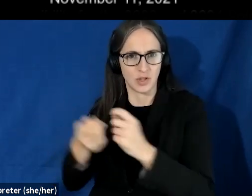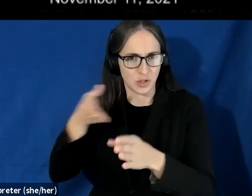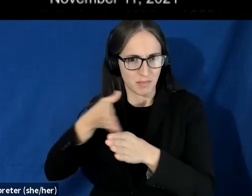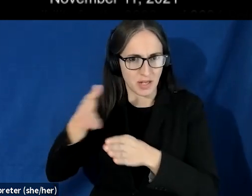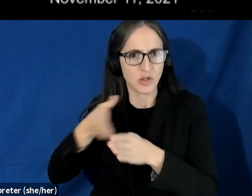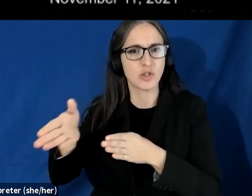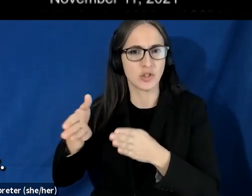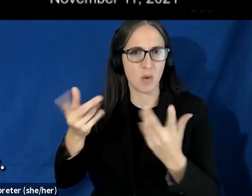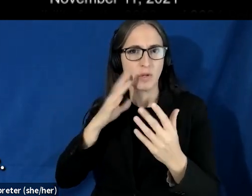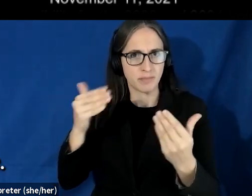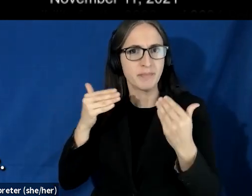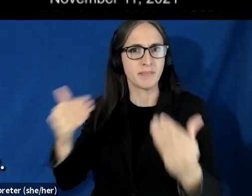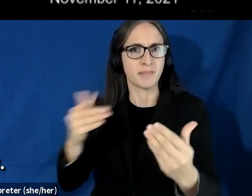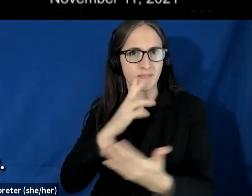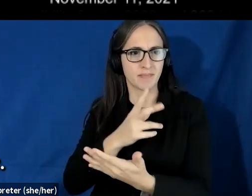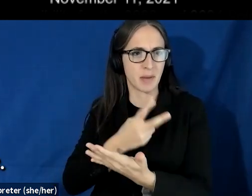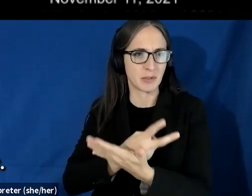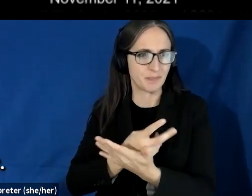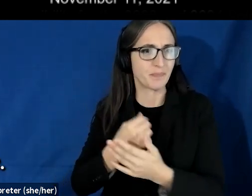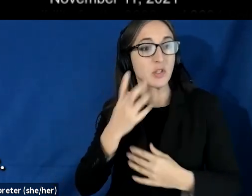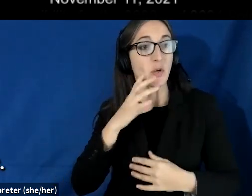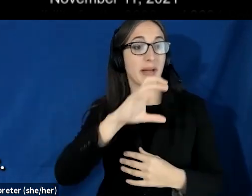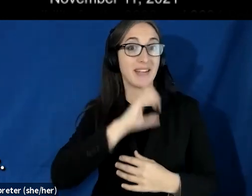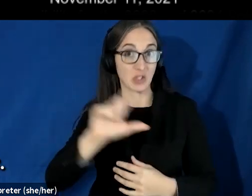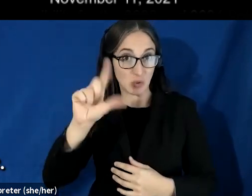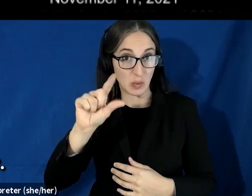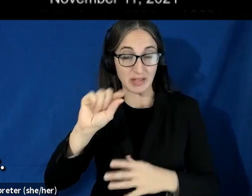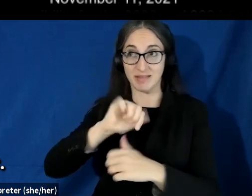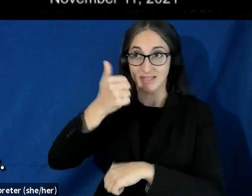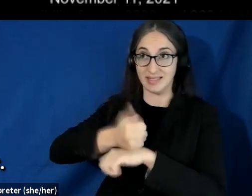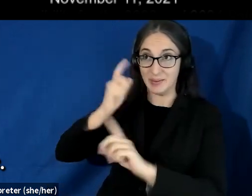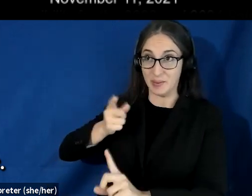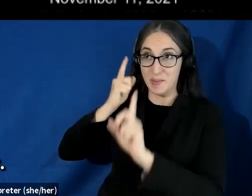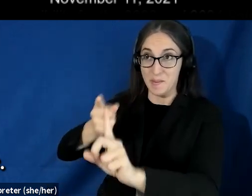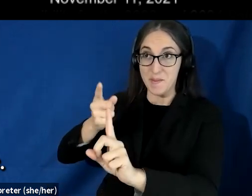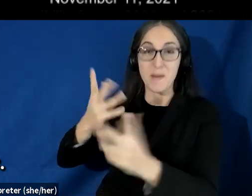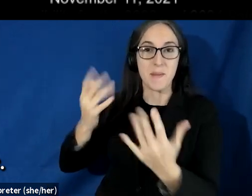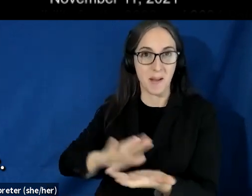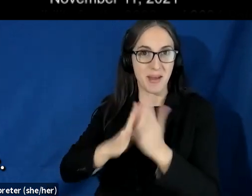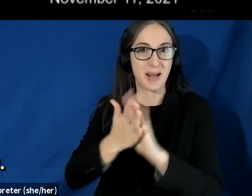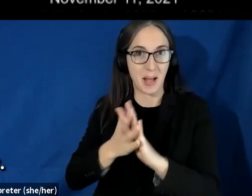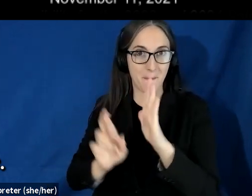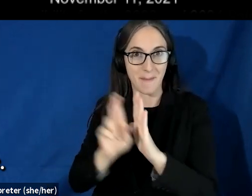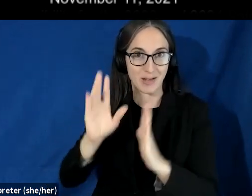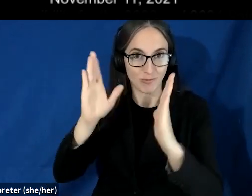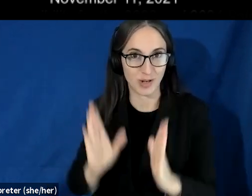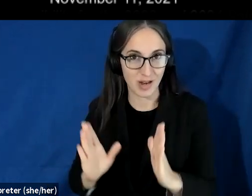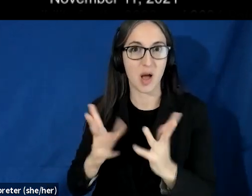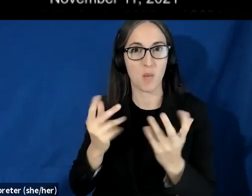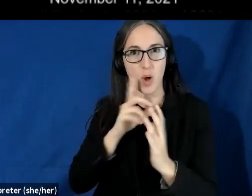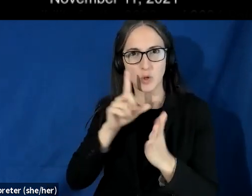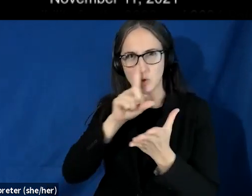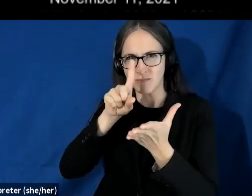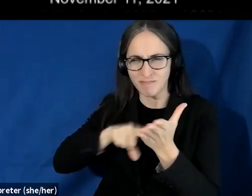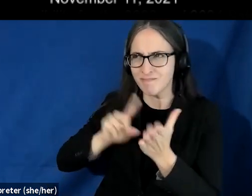my master's. So at the age of 20, I set my goal to be an astronaut and explore deep space.